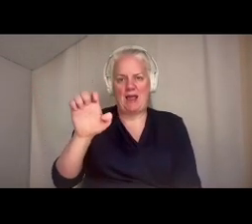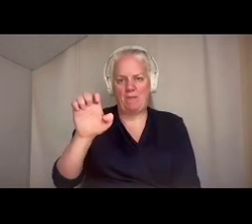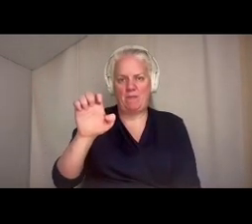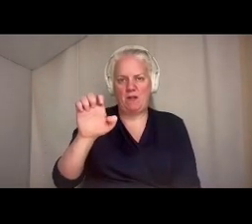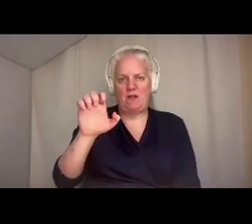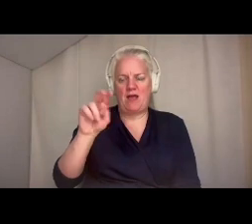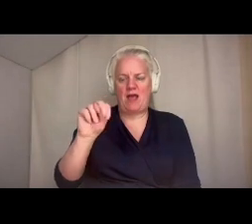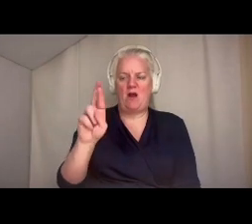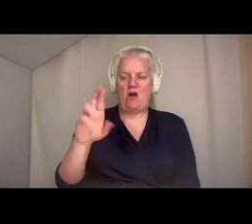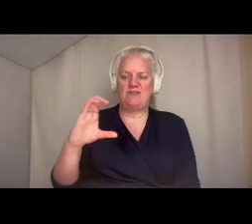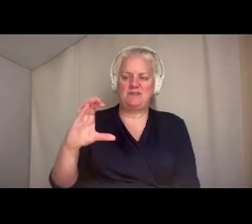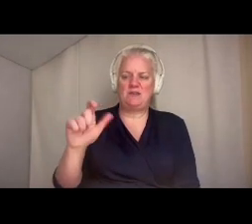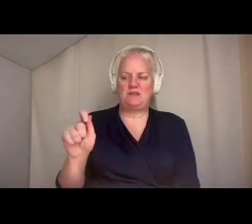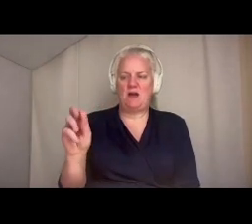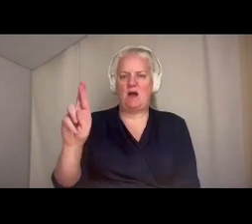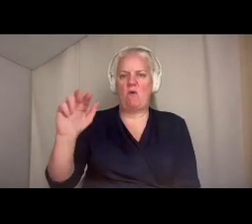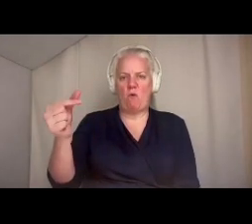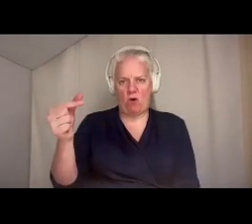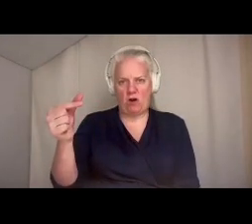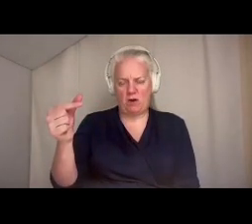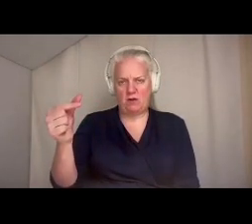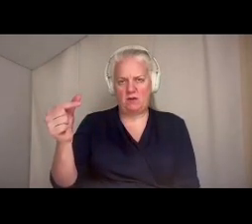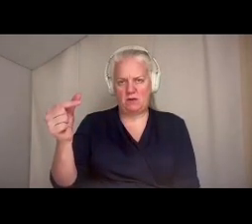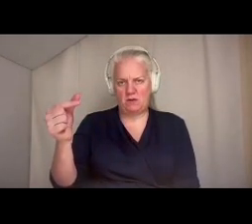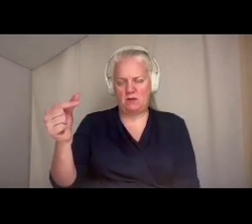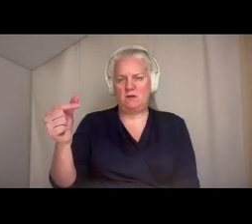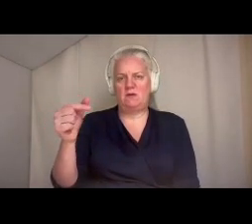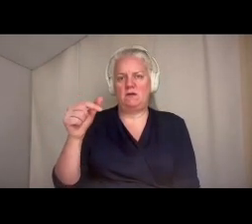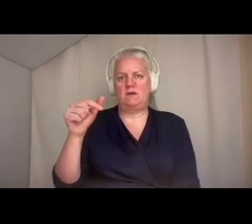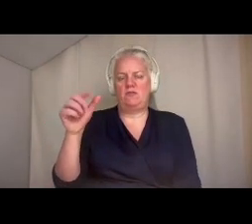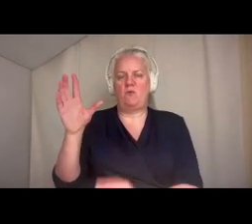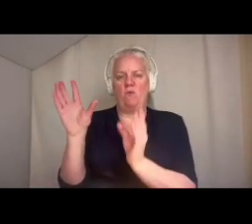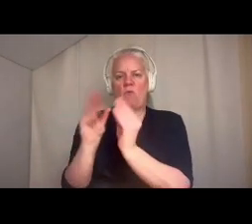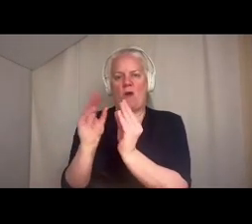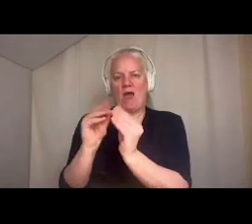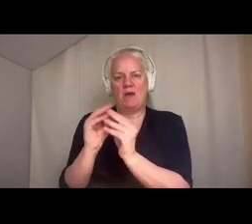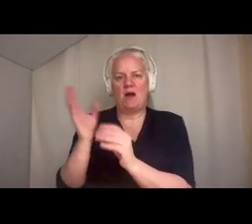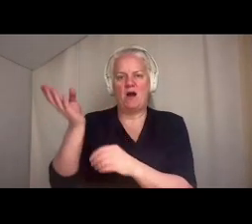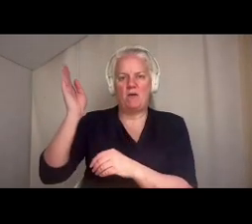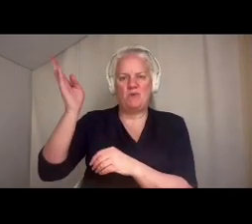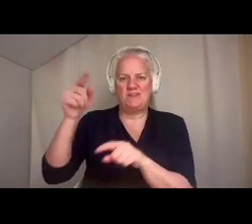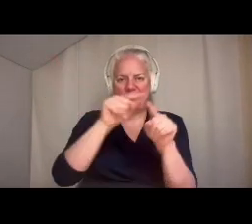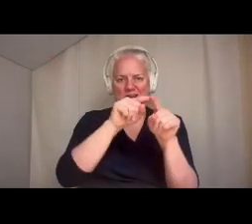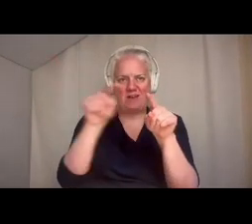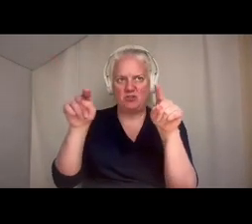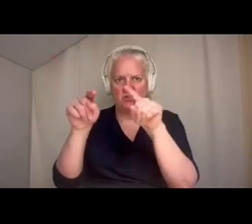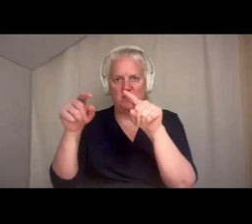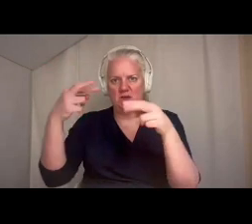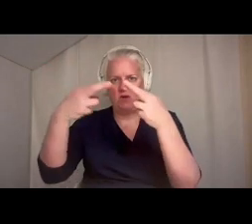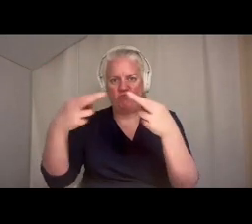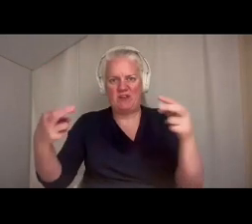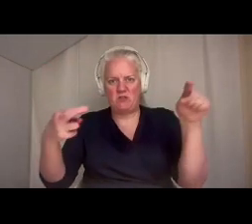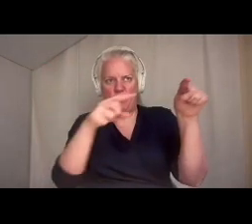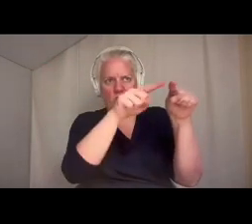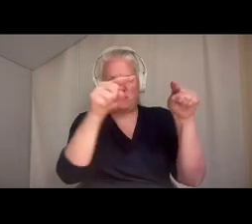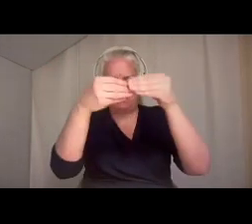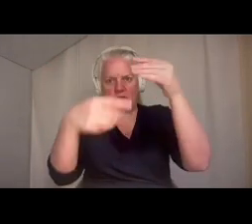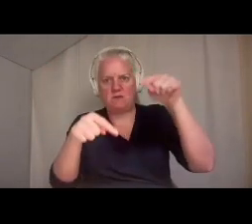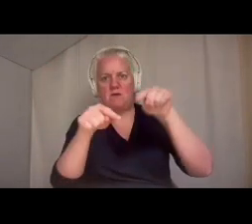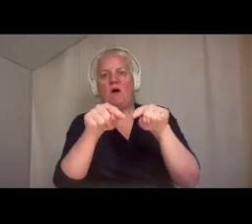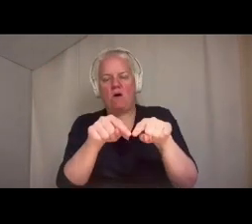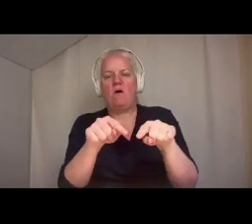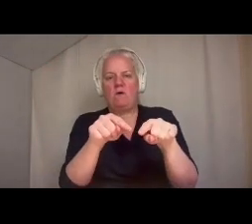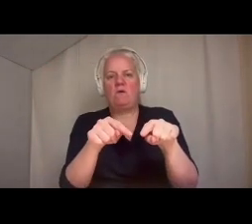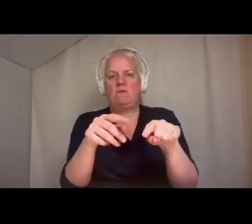ablenrc.org, under our webinar presentations, that's under resources, sharing